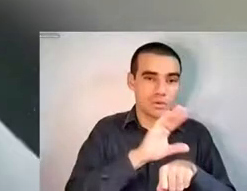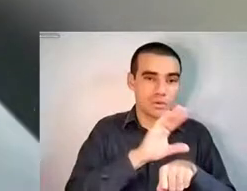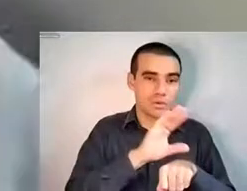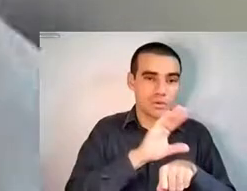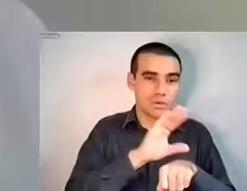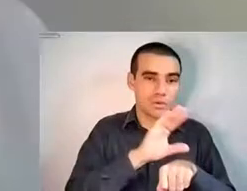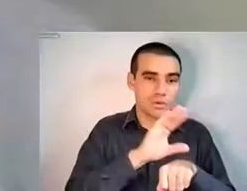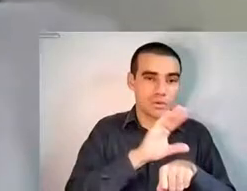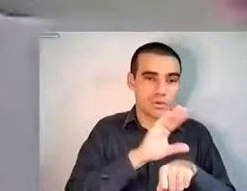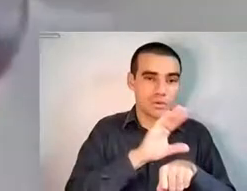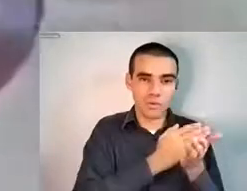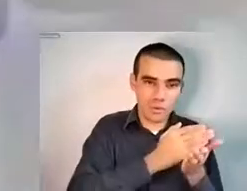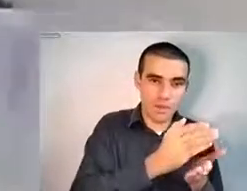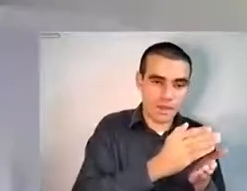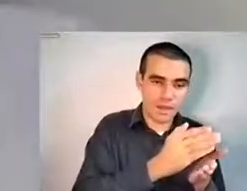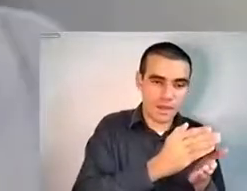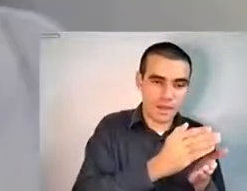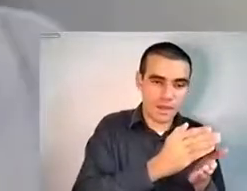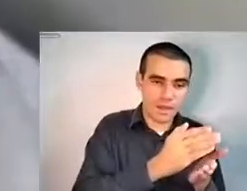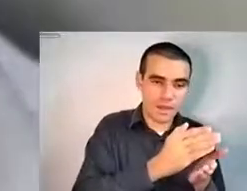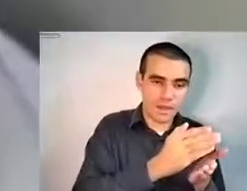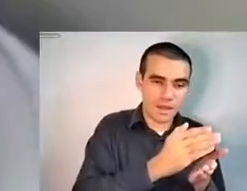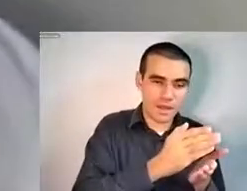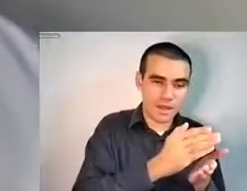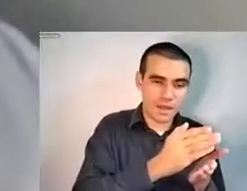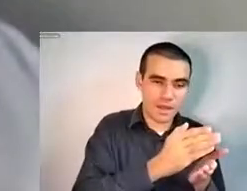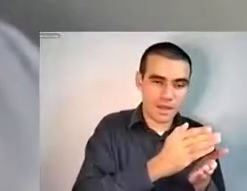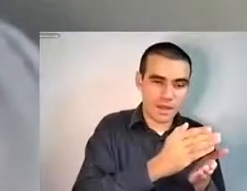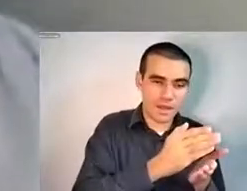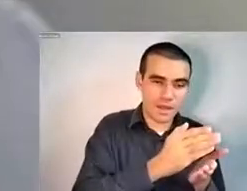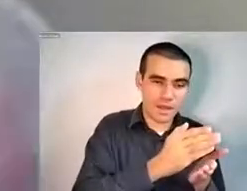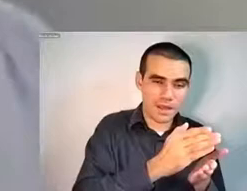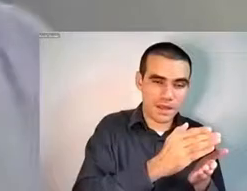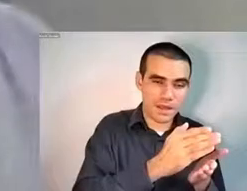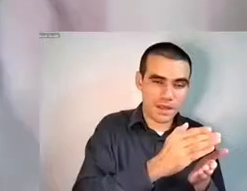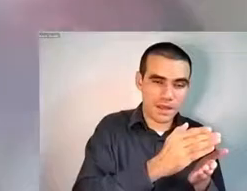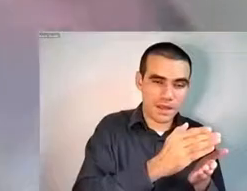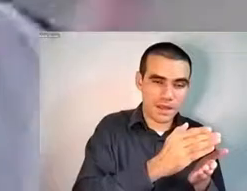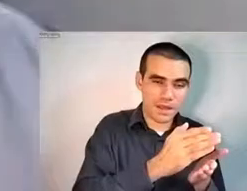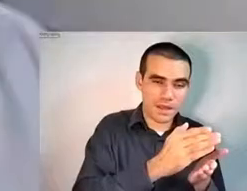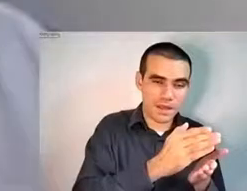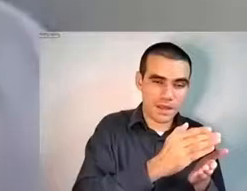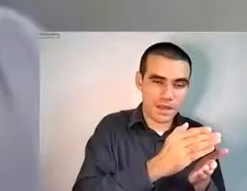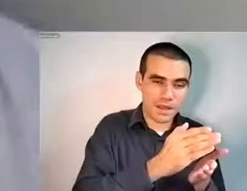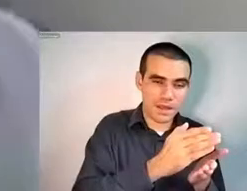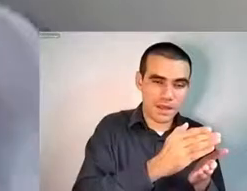We have courses that start and end within one crop.